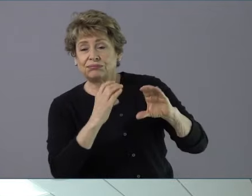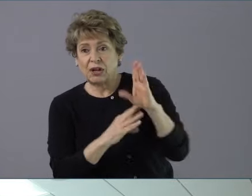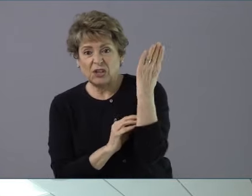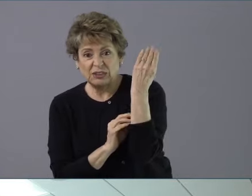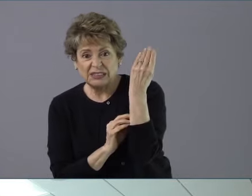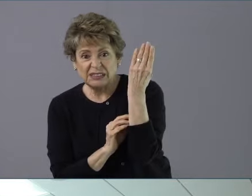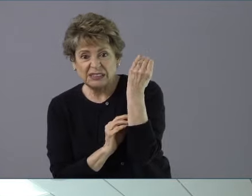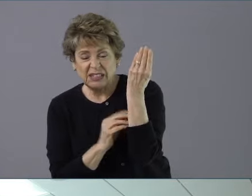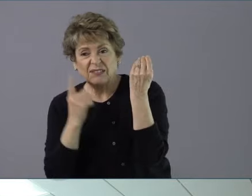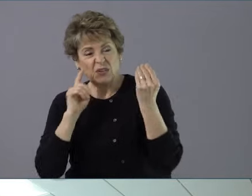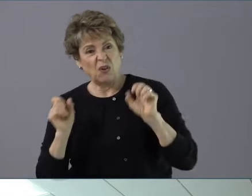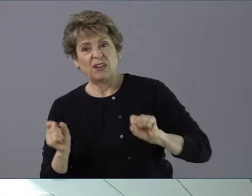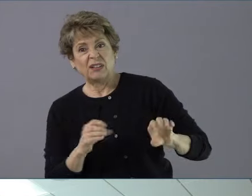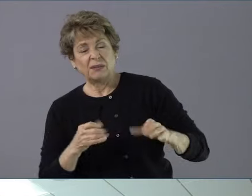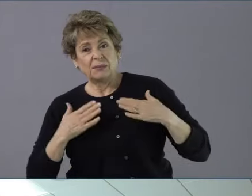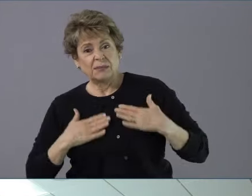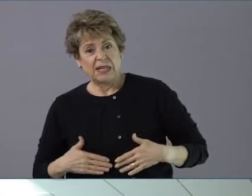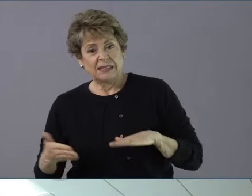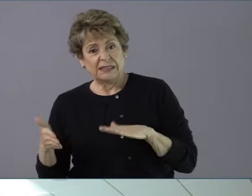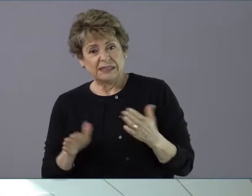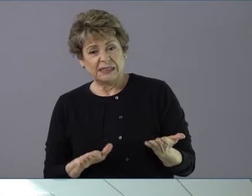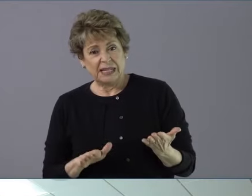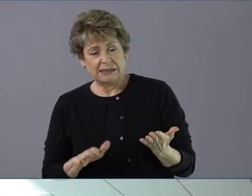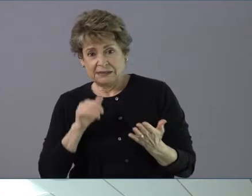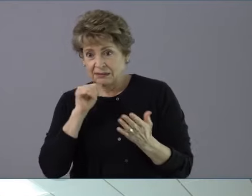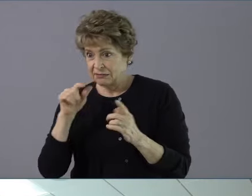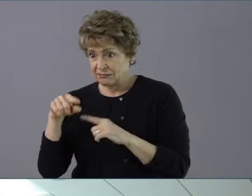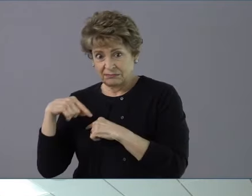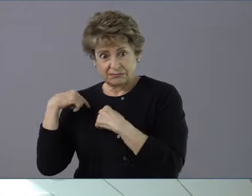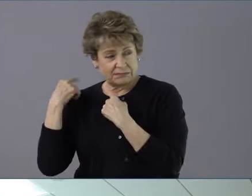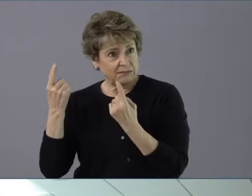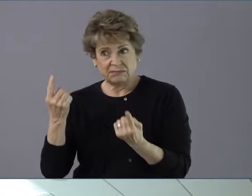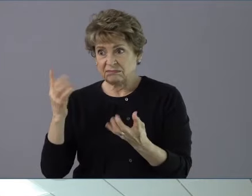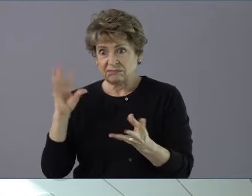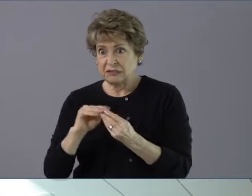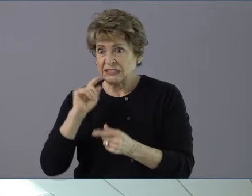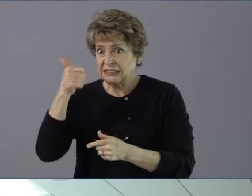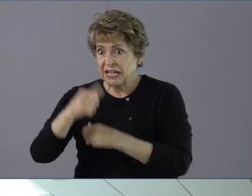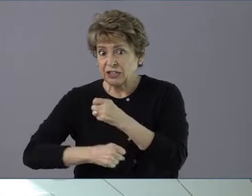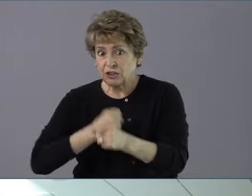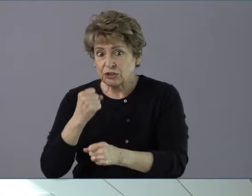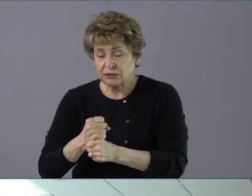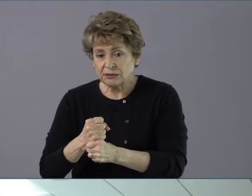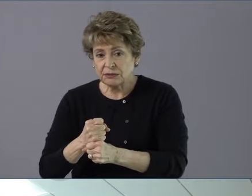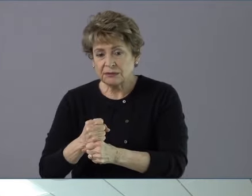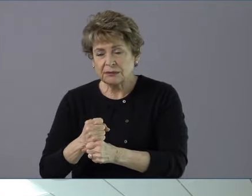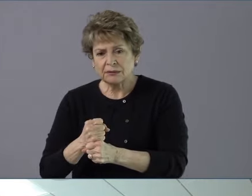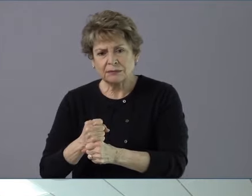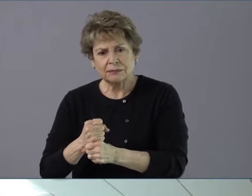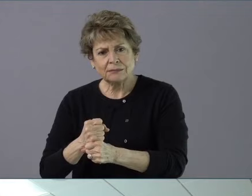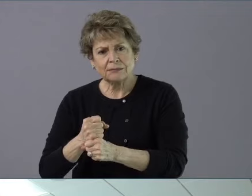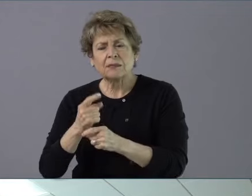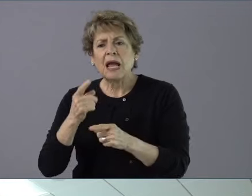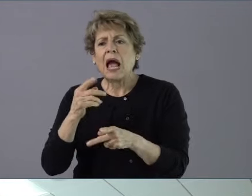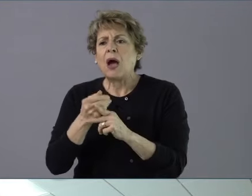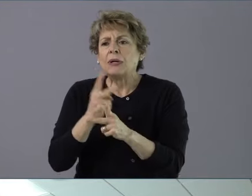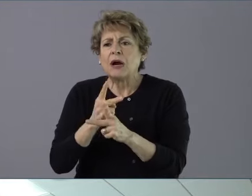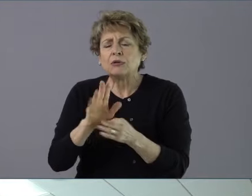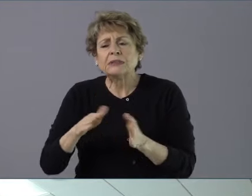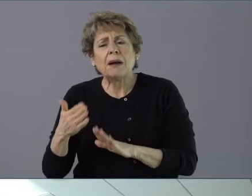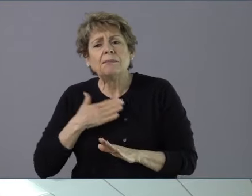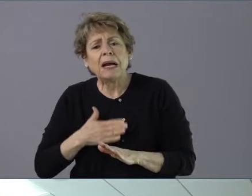years. Bodies aren't able to be stored in a normal way now. The fact is bodies are adding up, space is